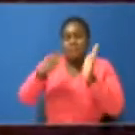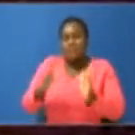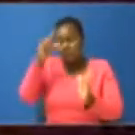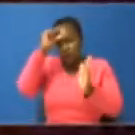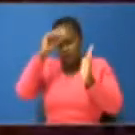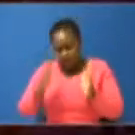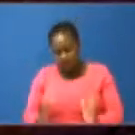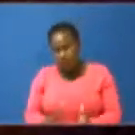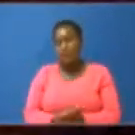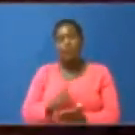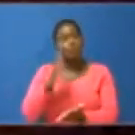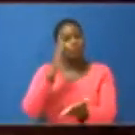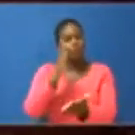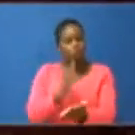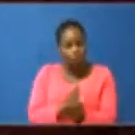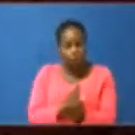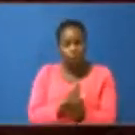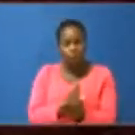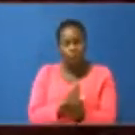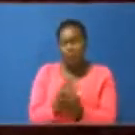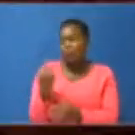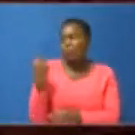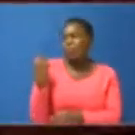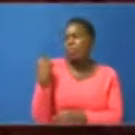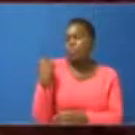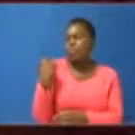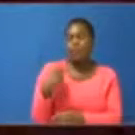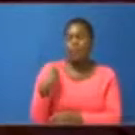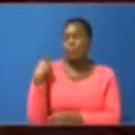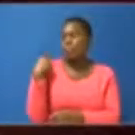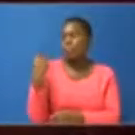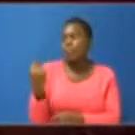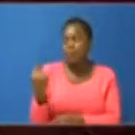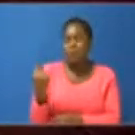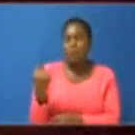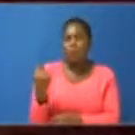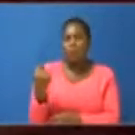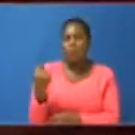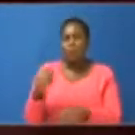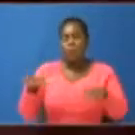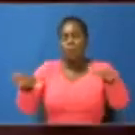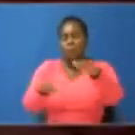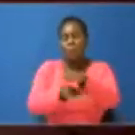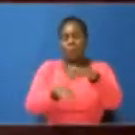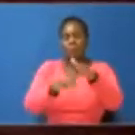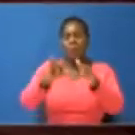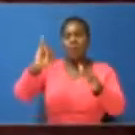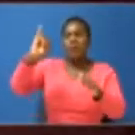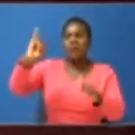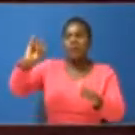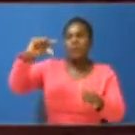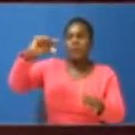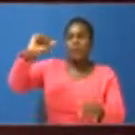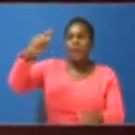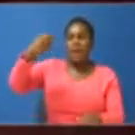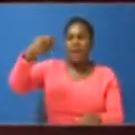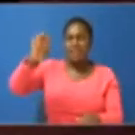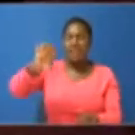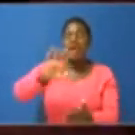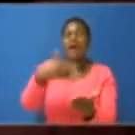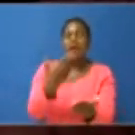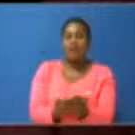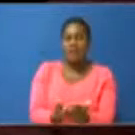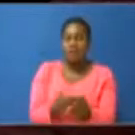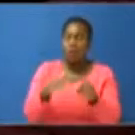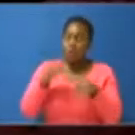governor absolutely leland just a short while ago professor philip kaloki is a running mate to polika piga they just walked in uh we're